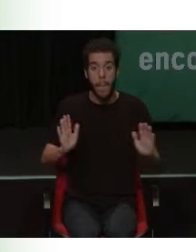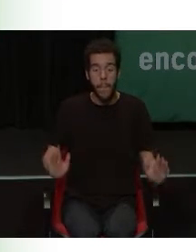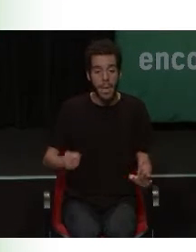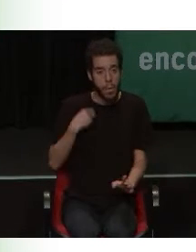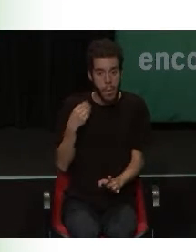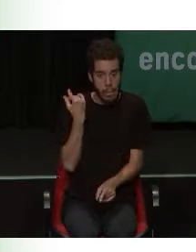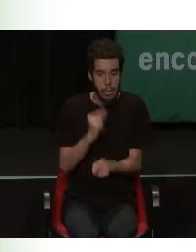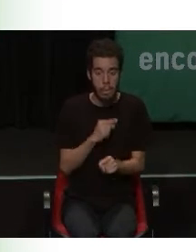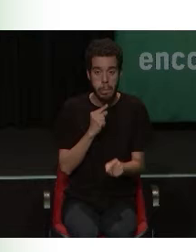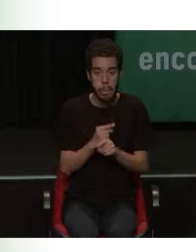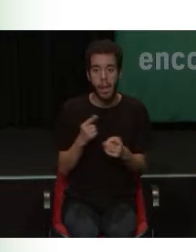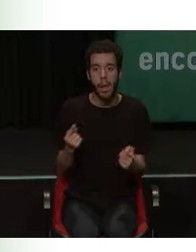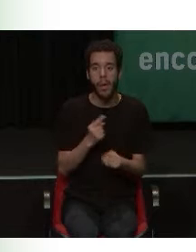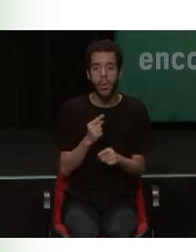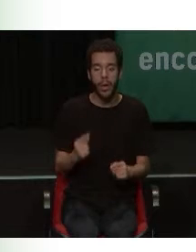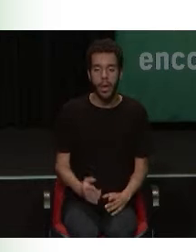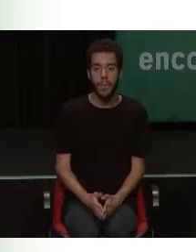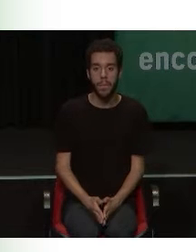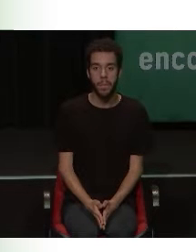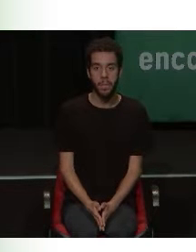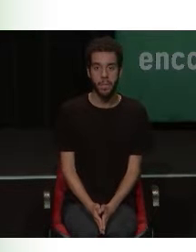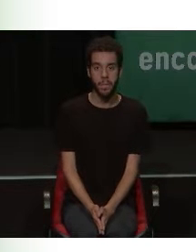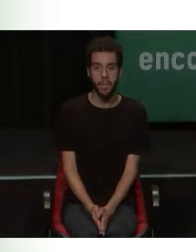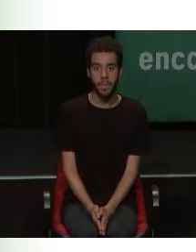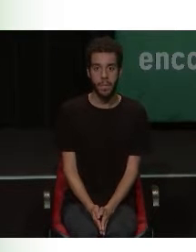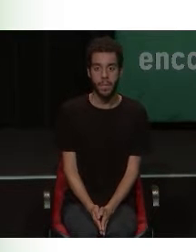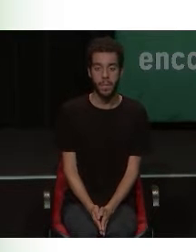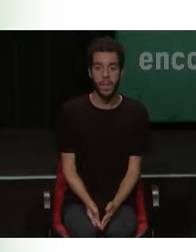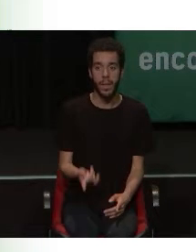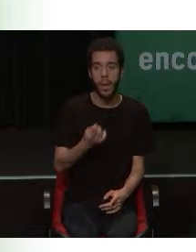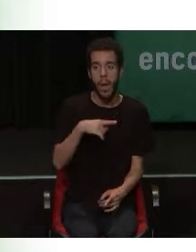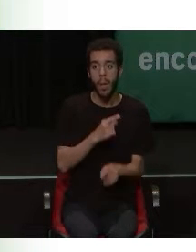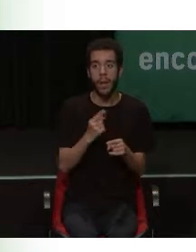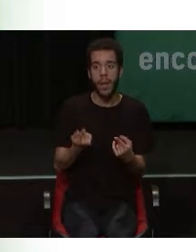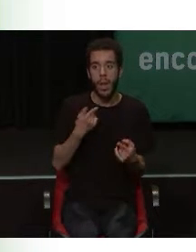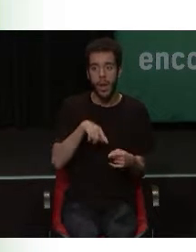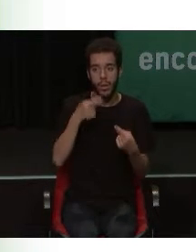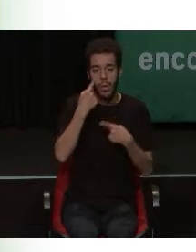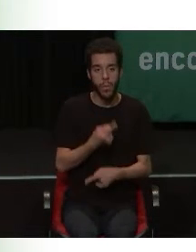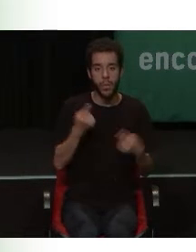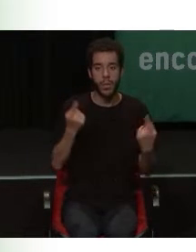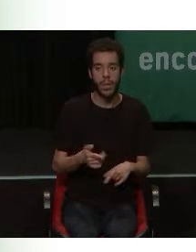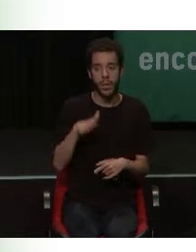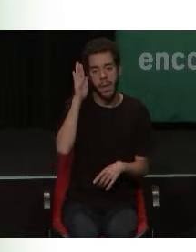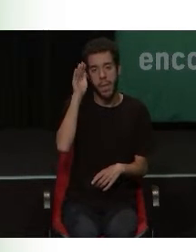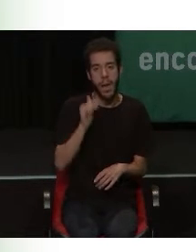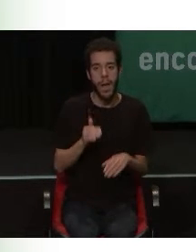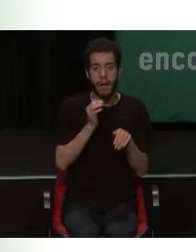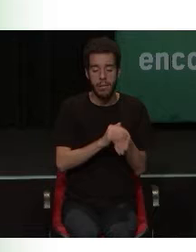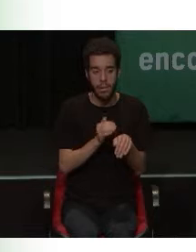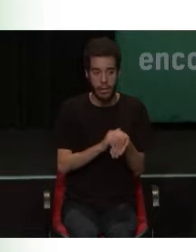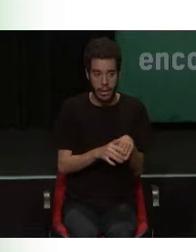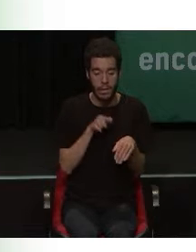transmission is a concern because we've been able to demonstrate that